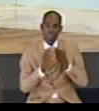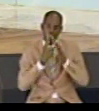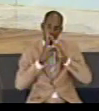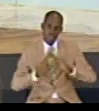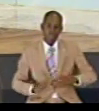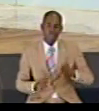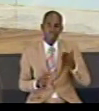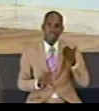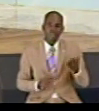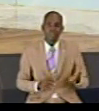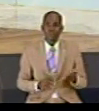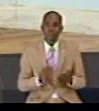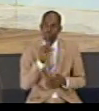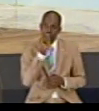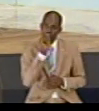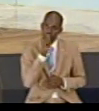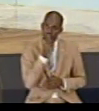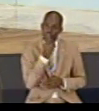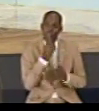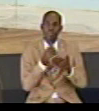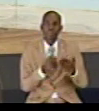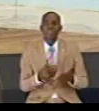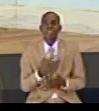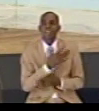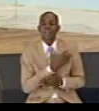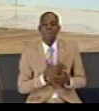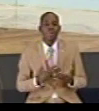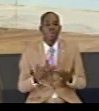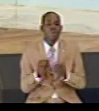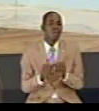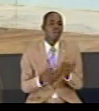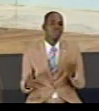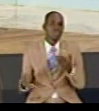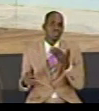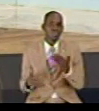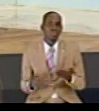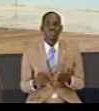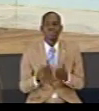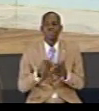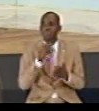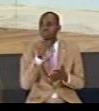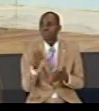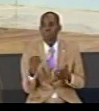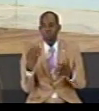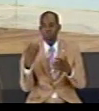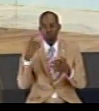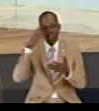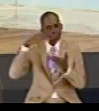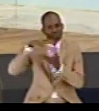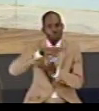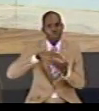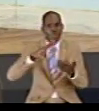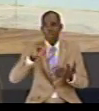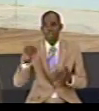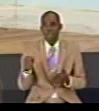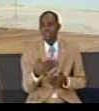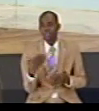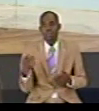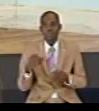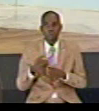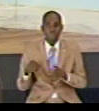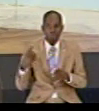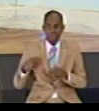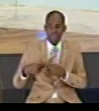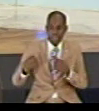seeking the Lord there. He wants everything there. He's not distracted by anything. His heart,